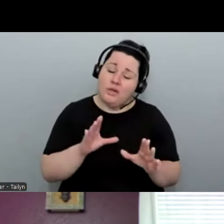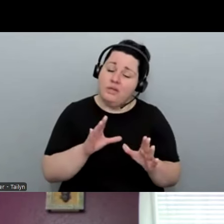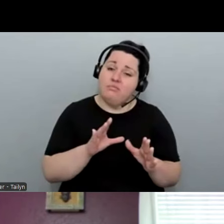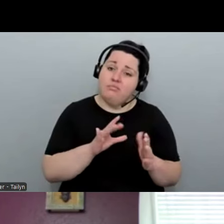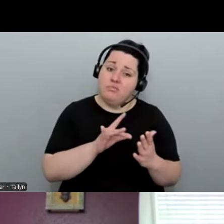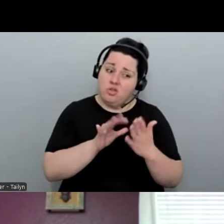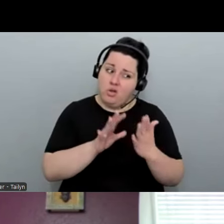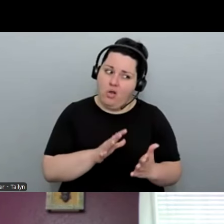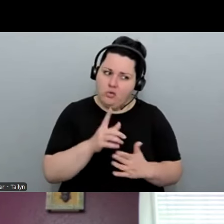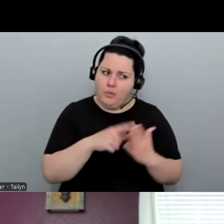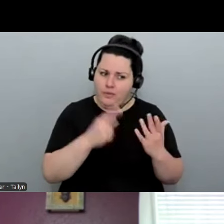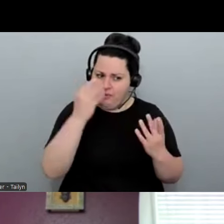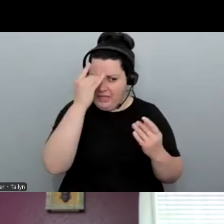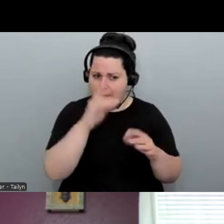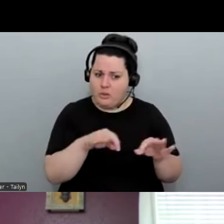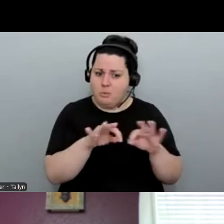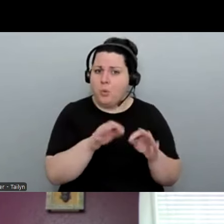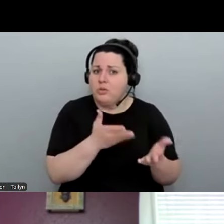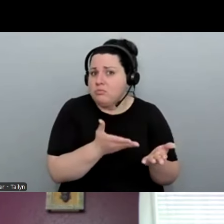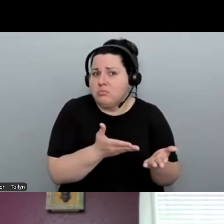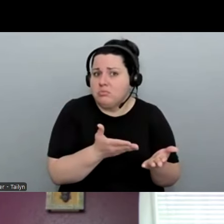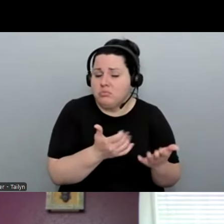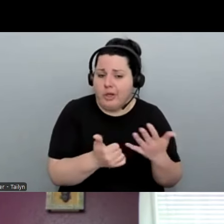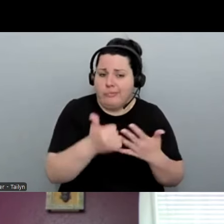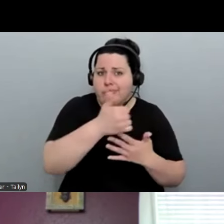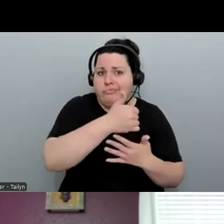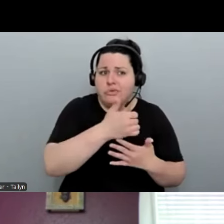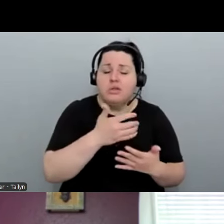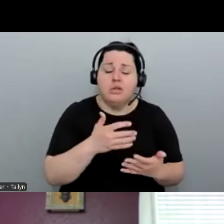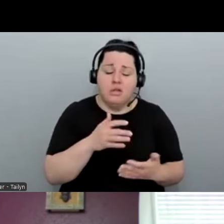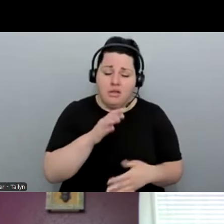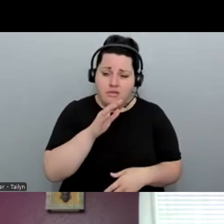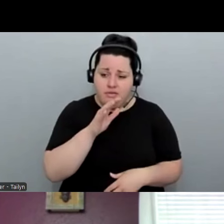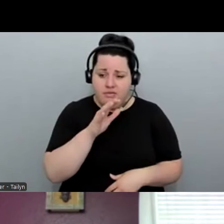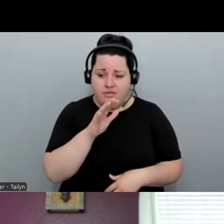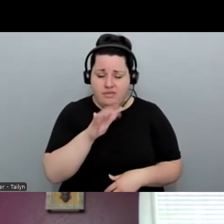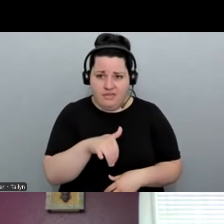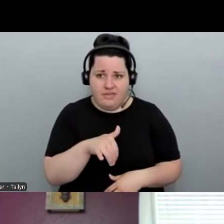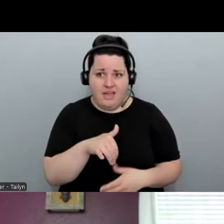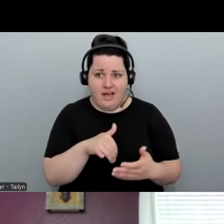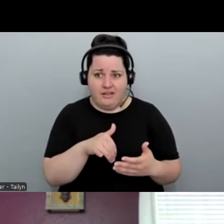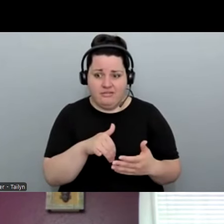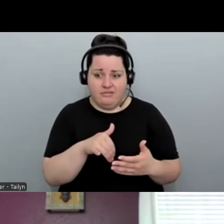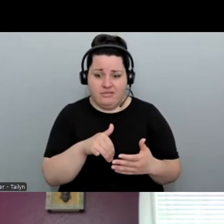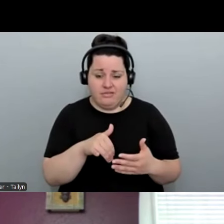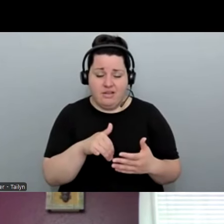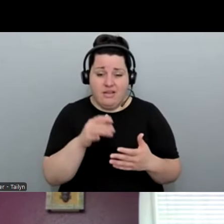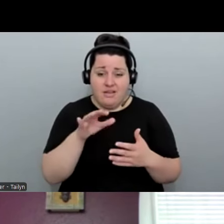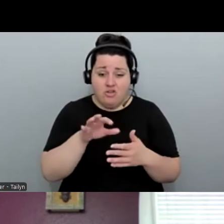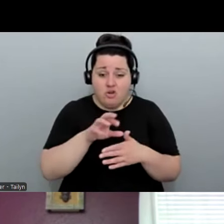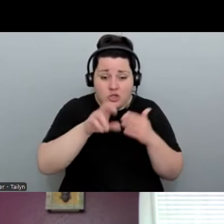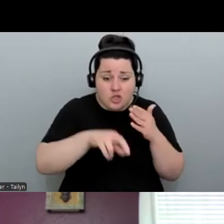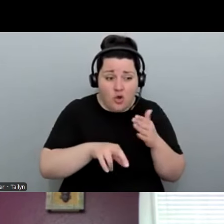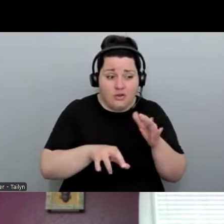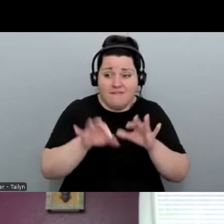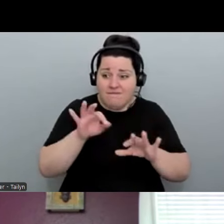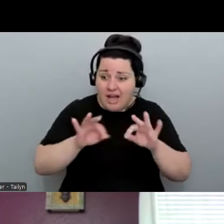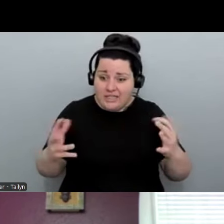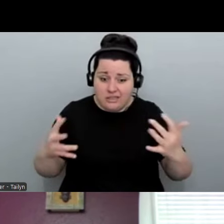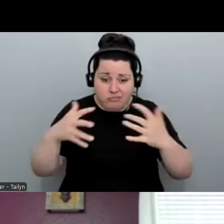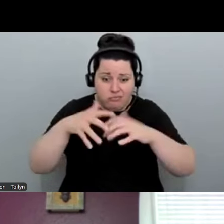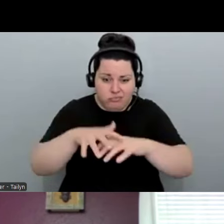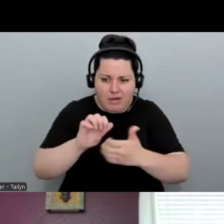are thinking is important, how they're interpreting the confluence of findings. And you may agree,